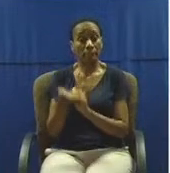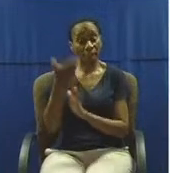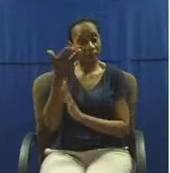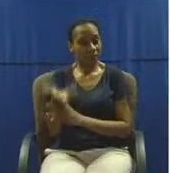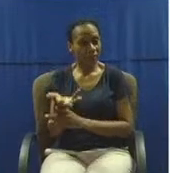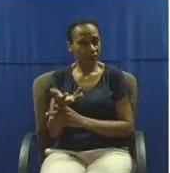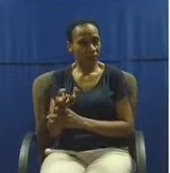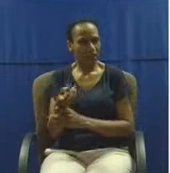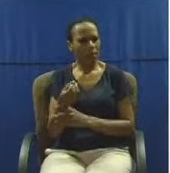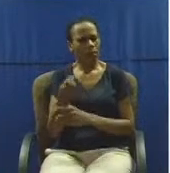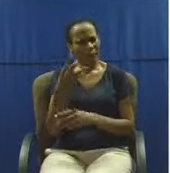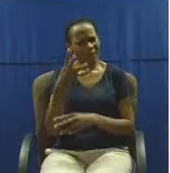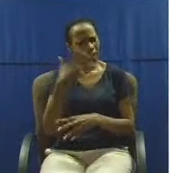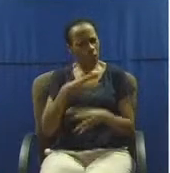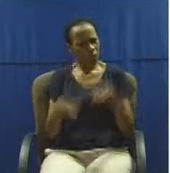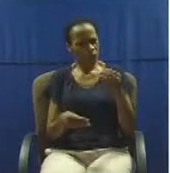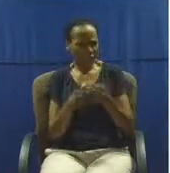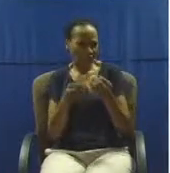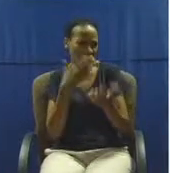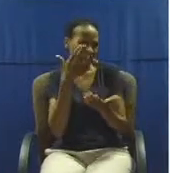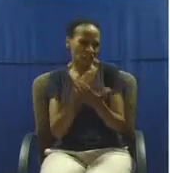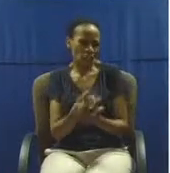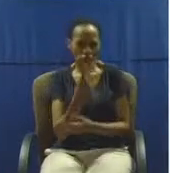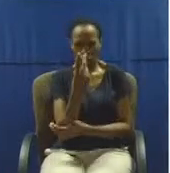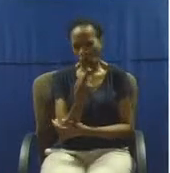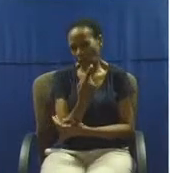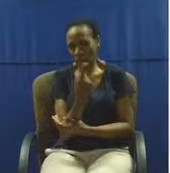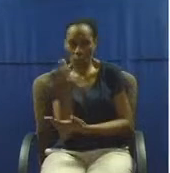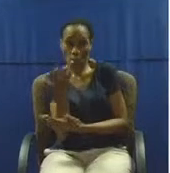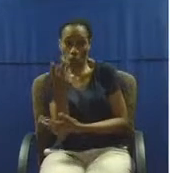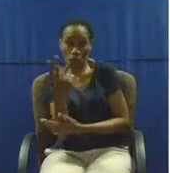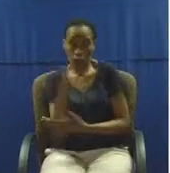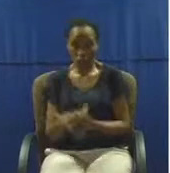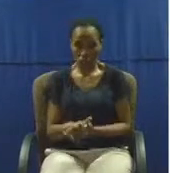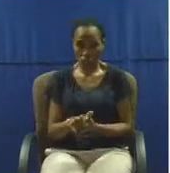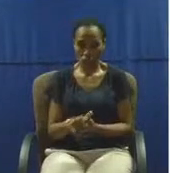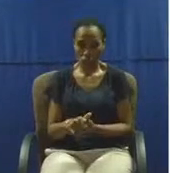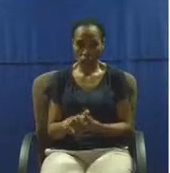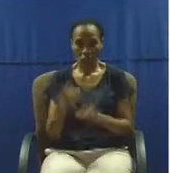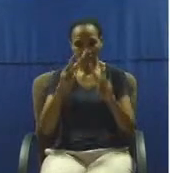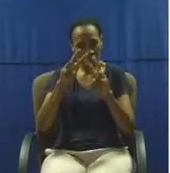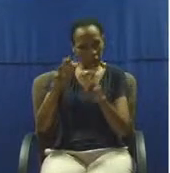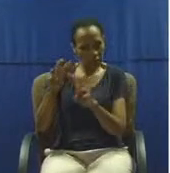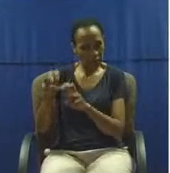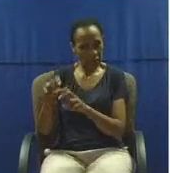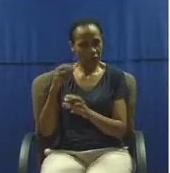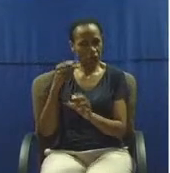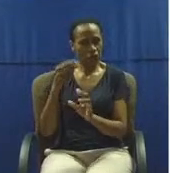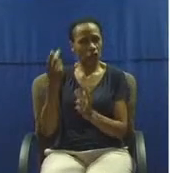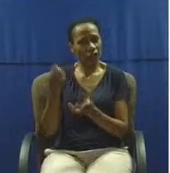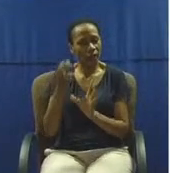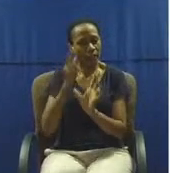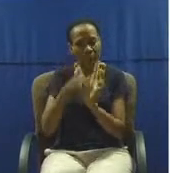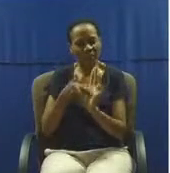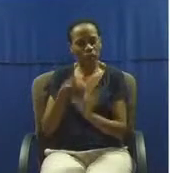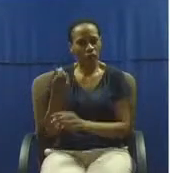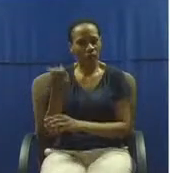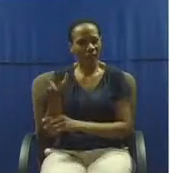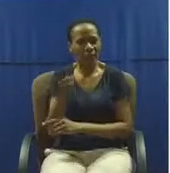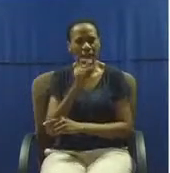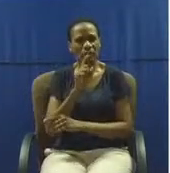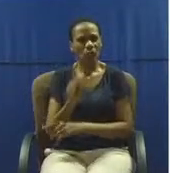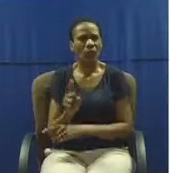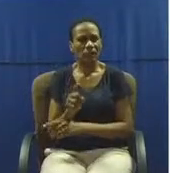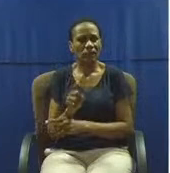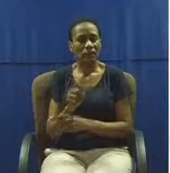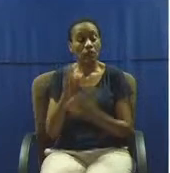to, but may I add one or two suggestions as well? Research on the fuel price regulation has found that a combination of regulatory